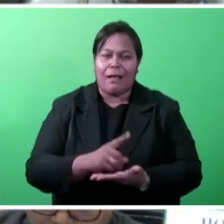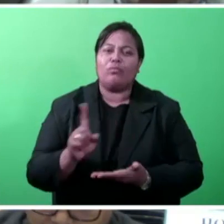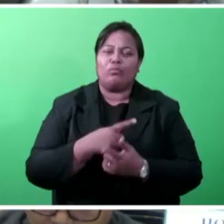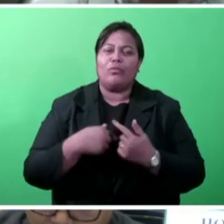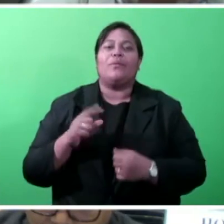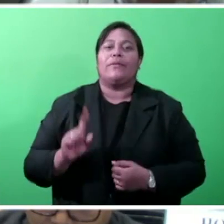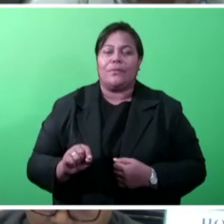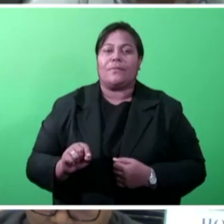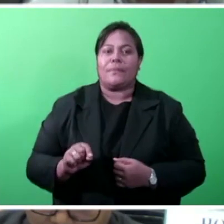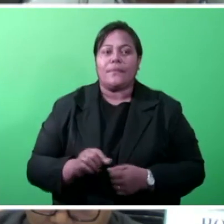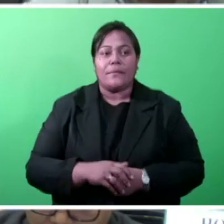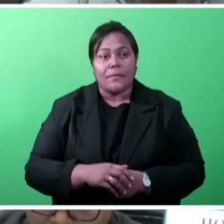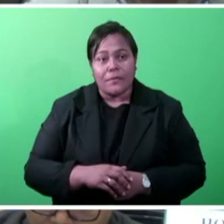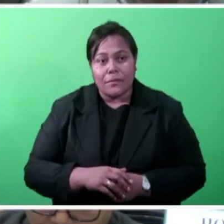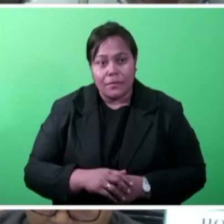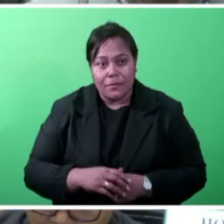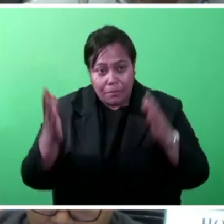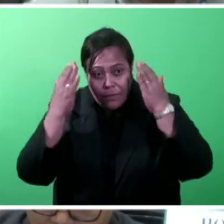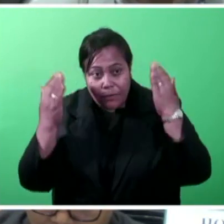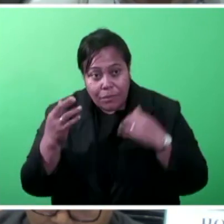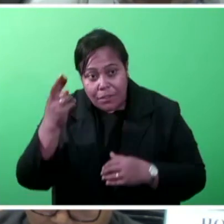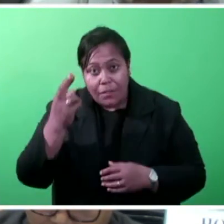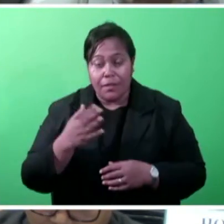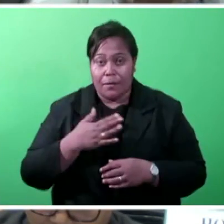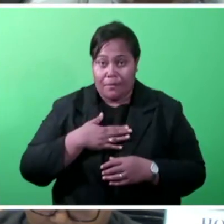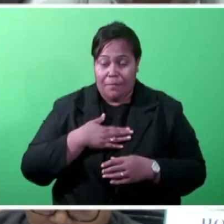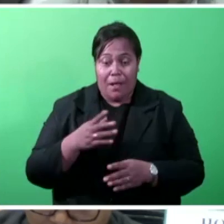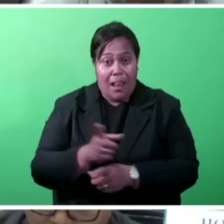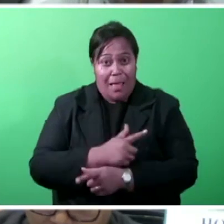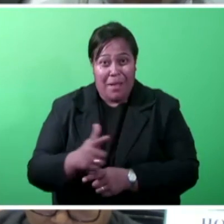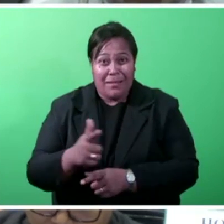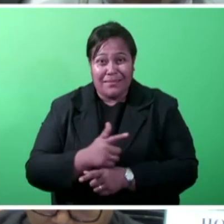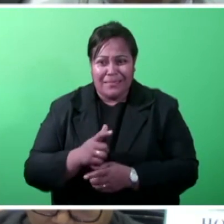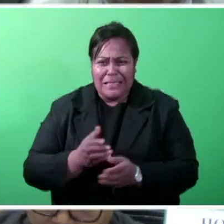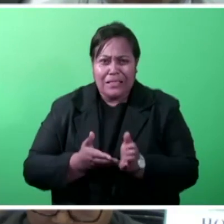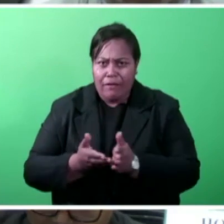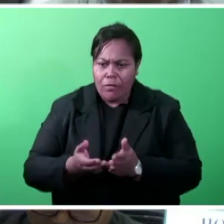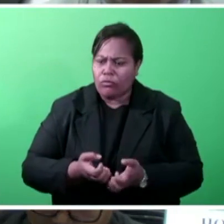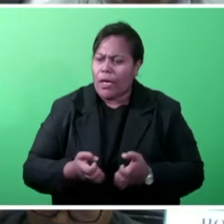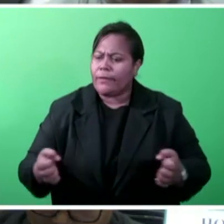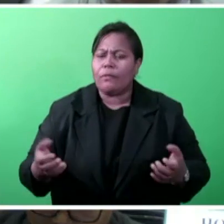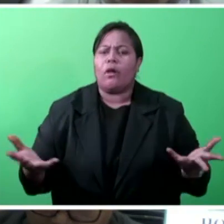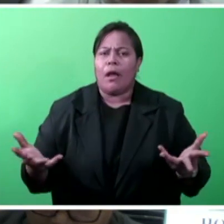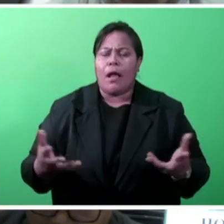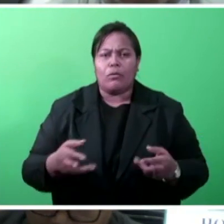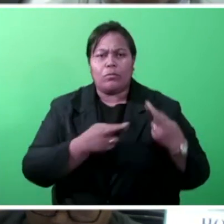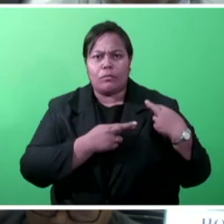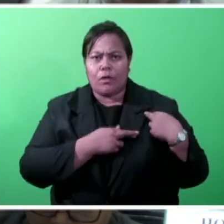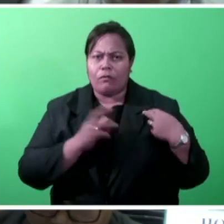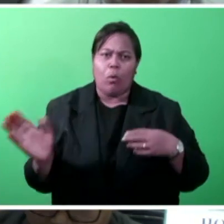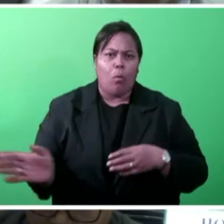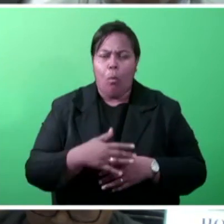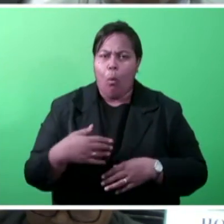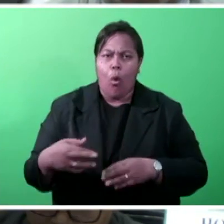Mr. Speaker, sir, the Labour Standard Service of my Ministry is responsible for the enforcement and compliance of the Employment Relations